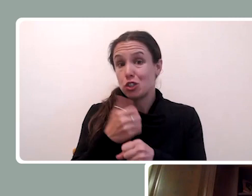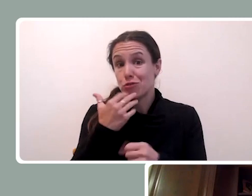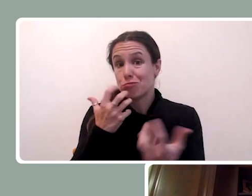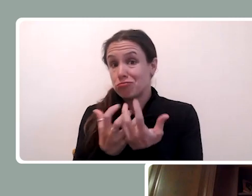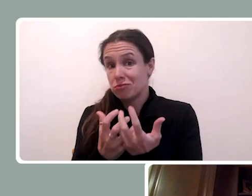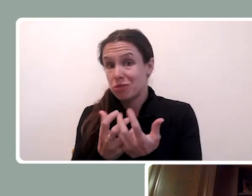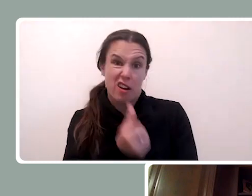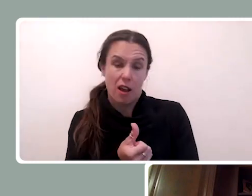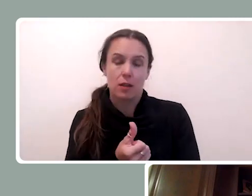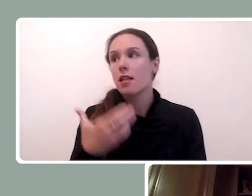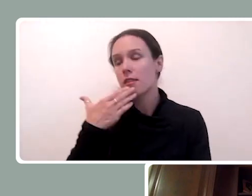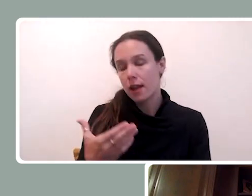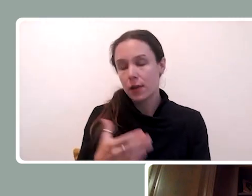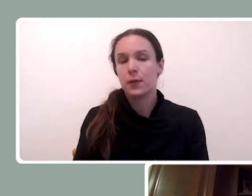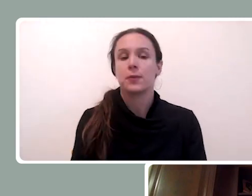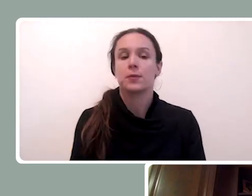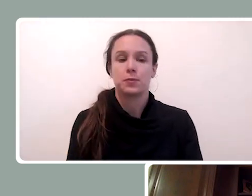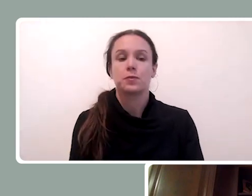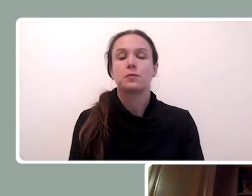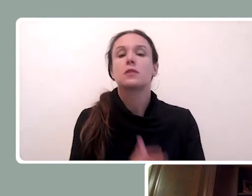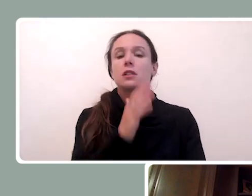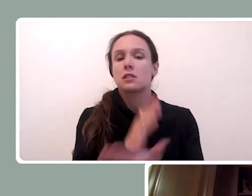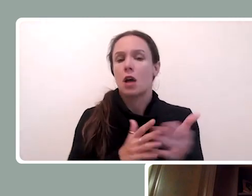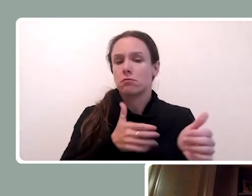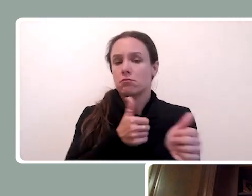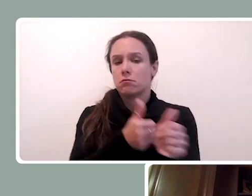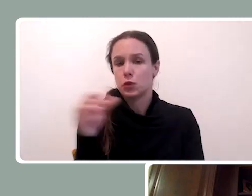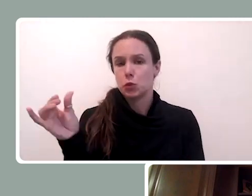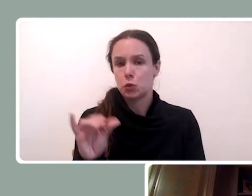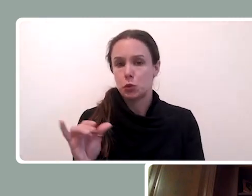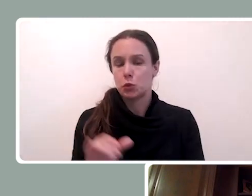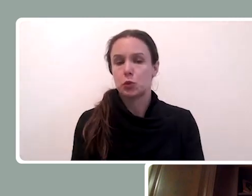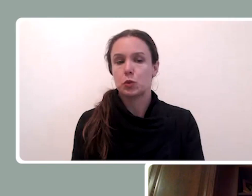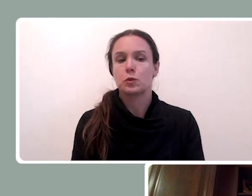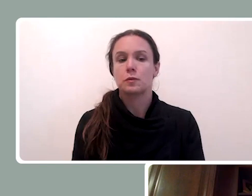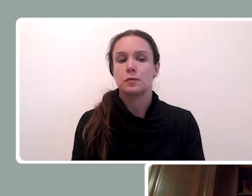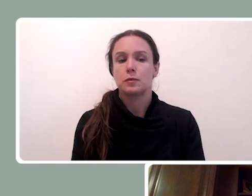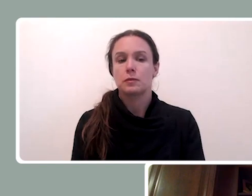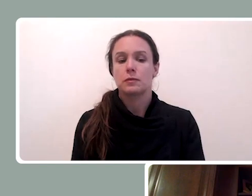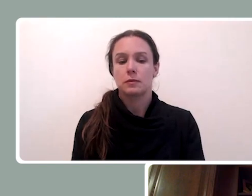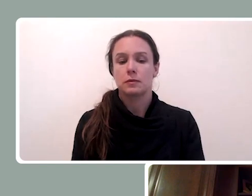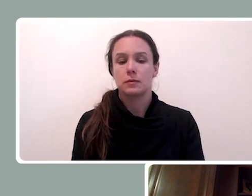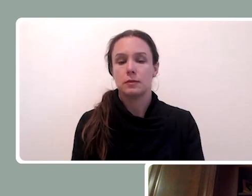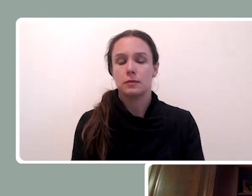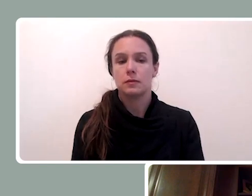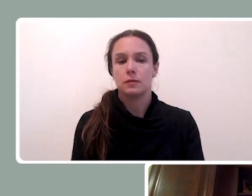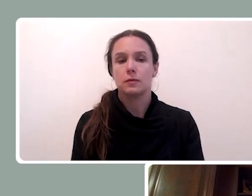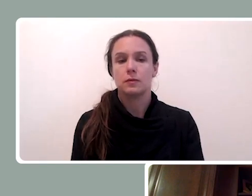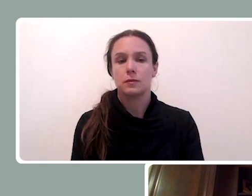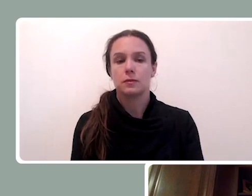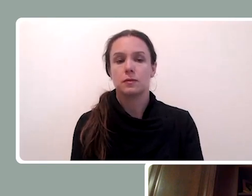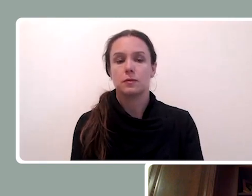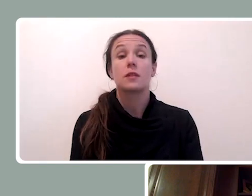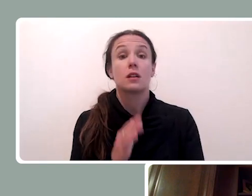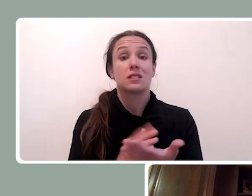Thanks, Dr. Gupta. And just a couple of follow-ups to that. We have a couple of folks who are